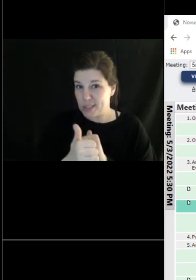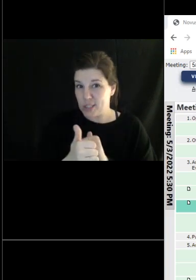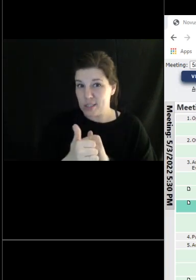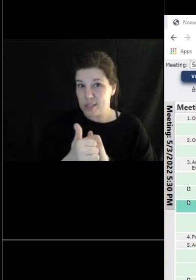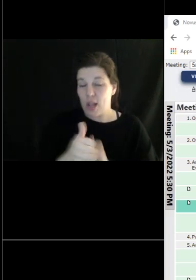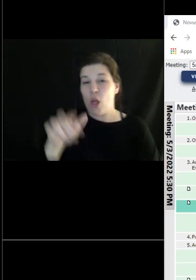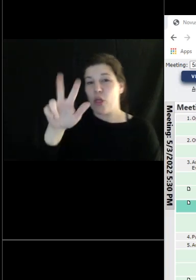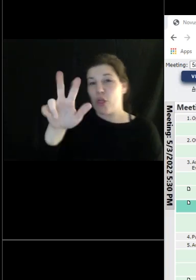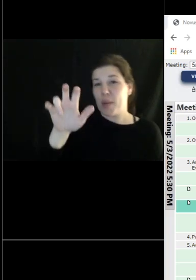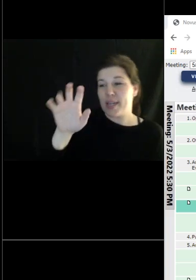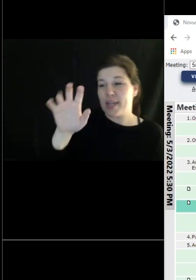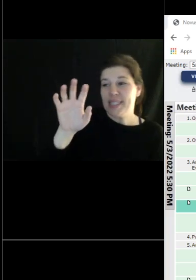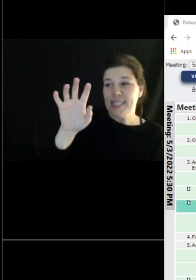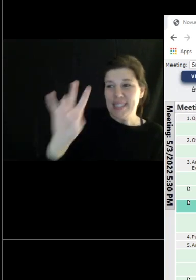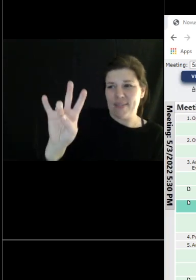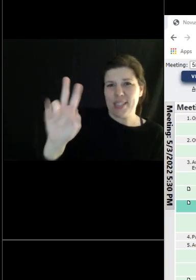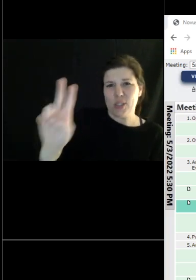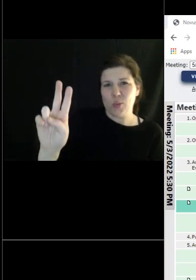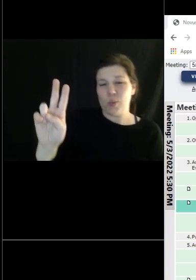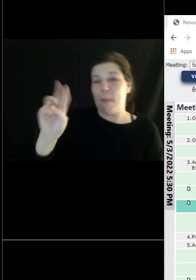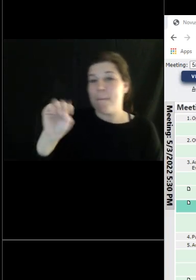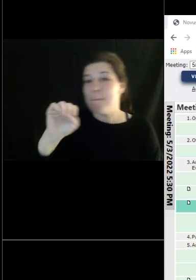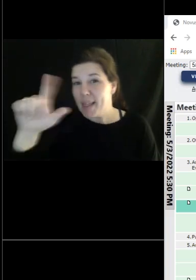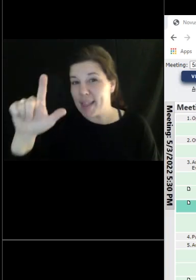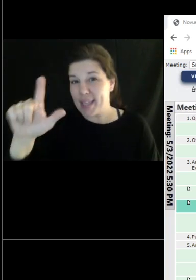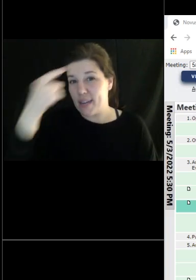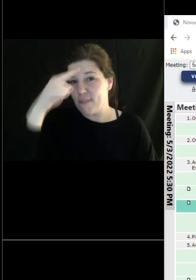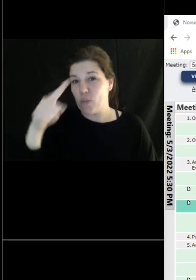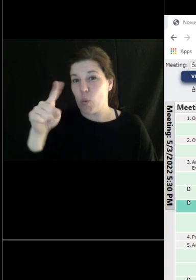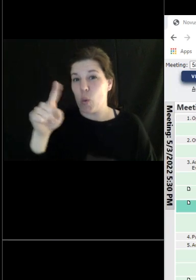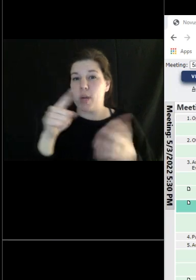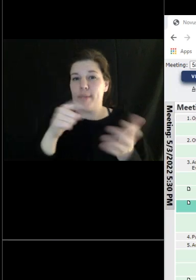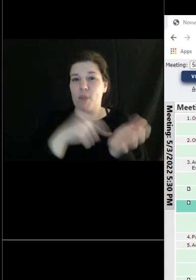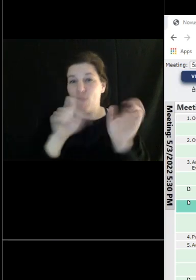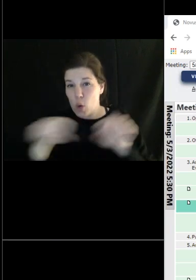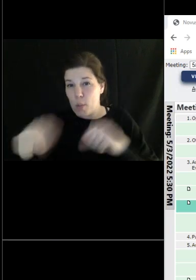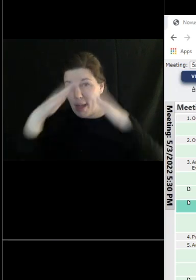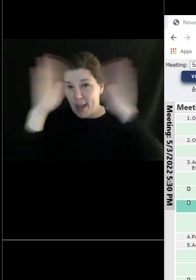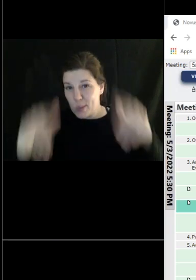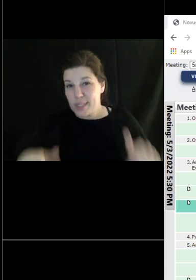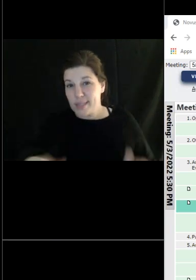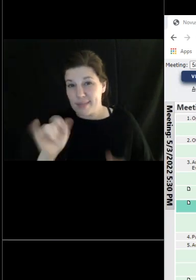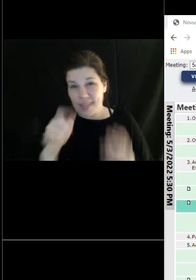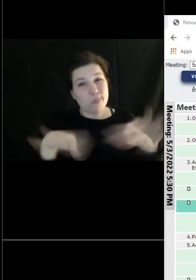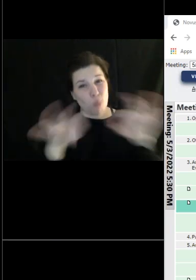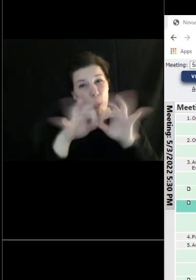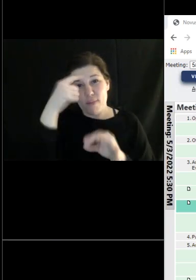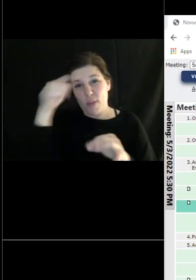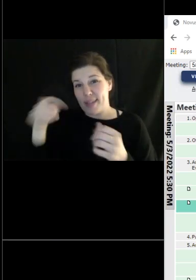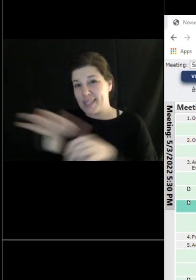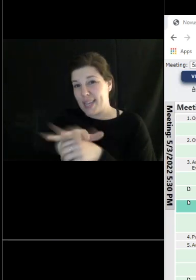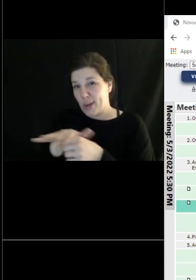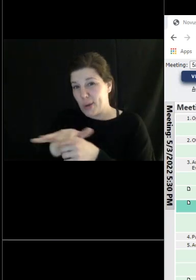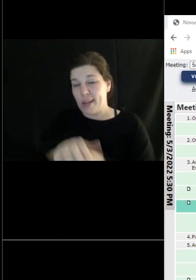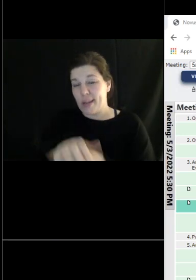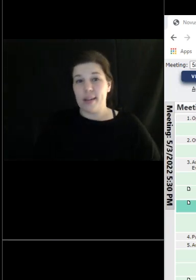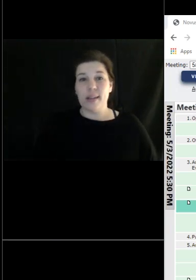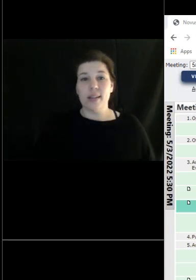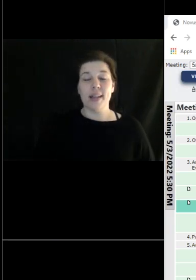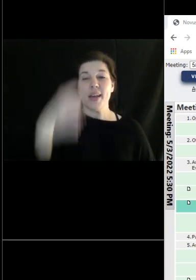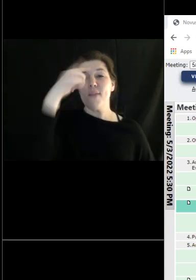$362.7 million in affordable housing programs, which I know is another thing that has been important to Boynton Beach. In that, for you affordable housing